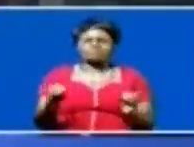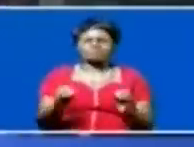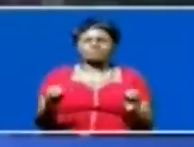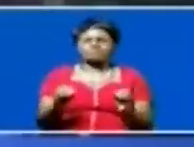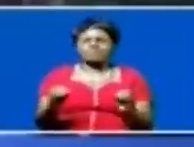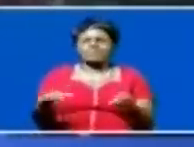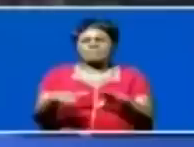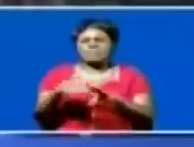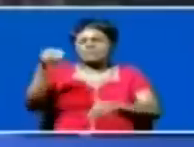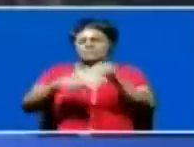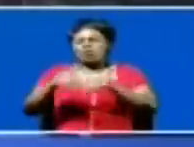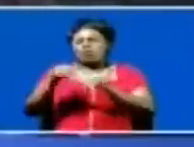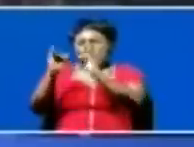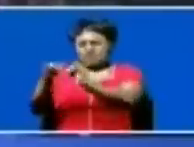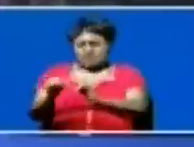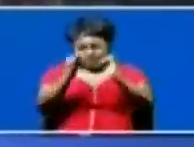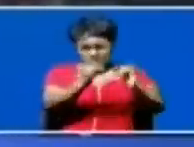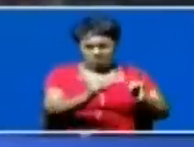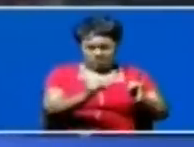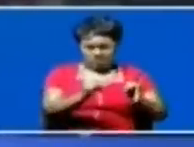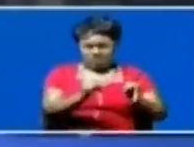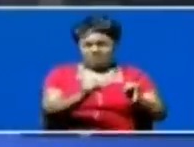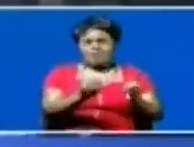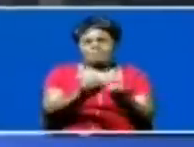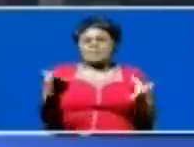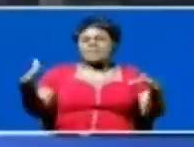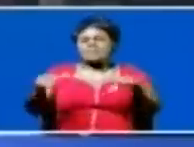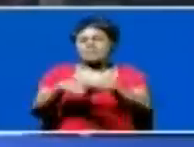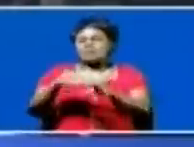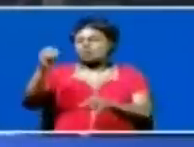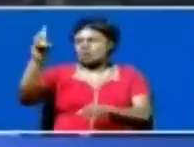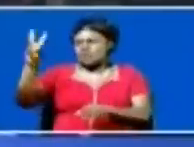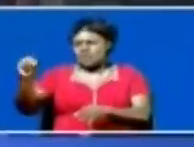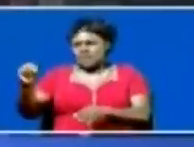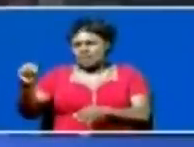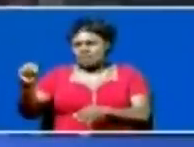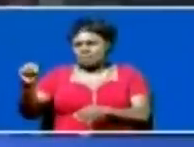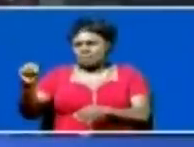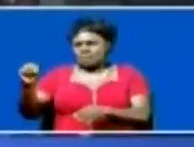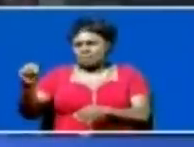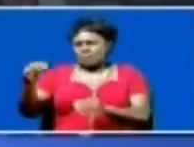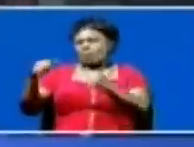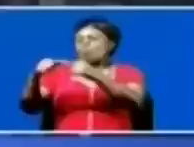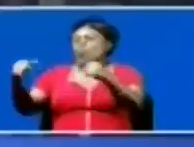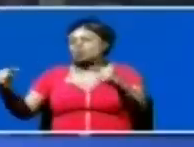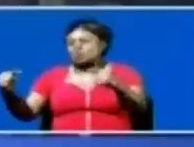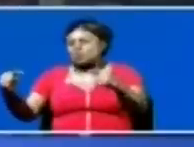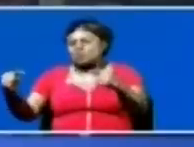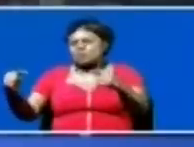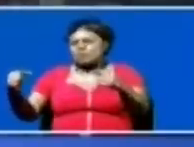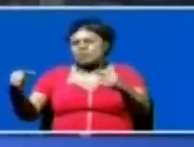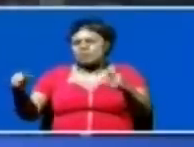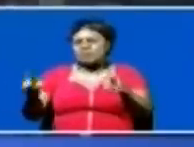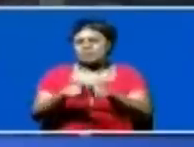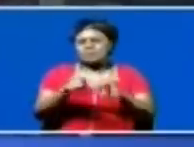see members were voting individually. There were as many members of ODM that were voting no, there were